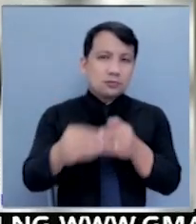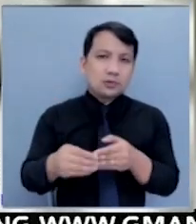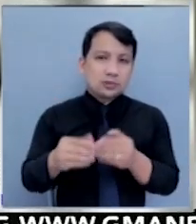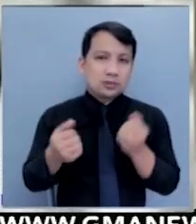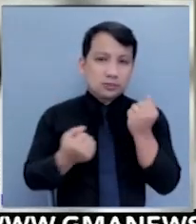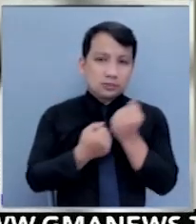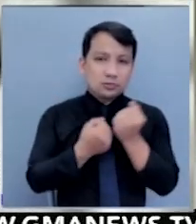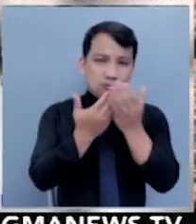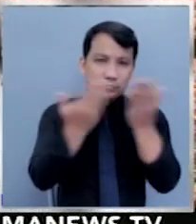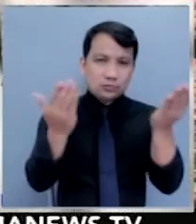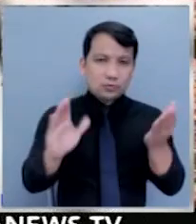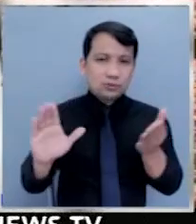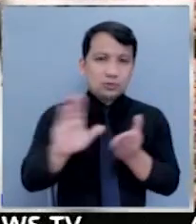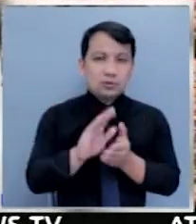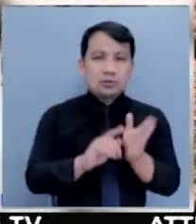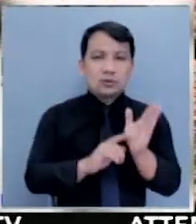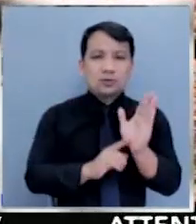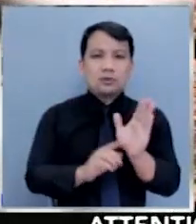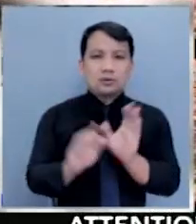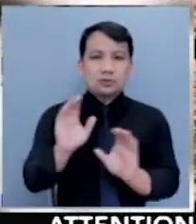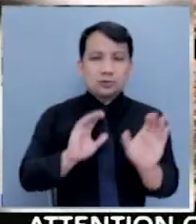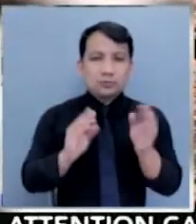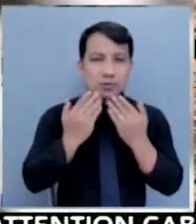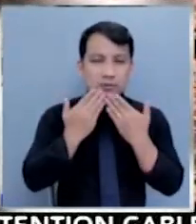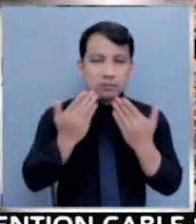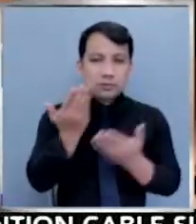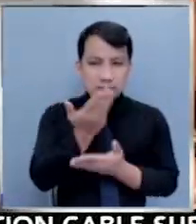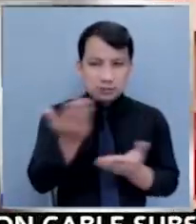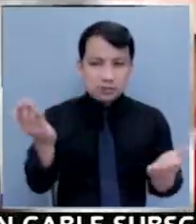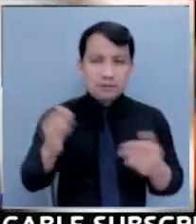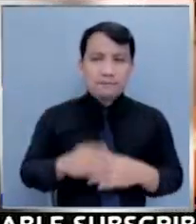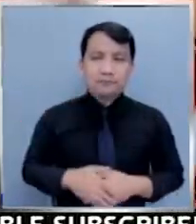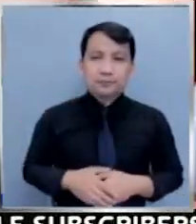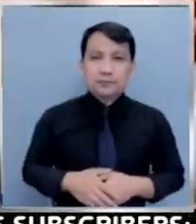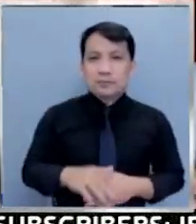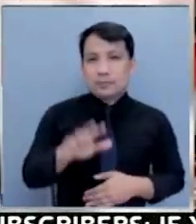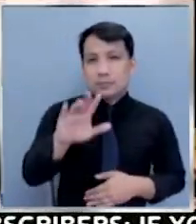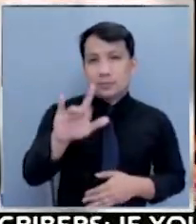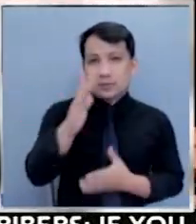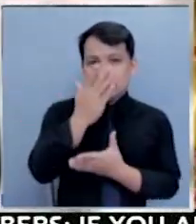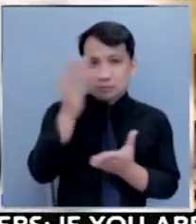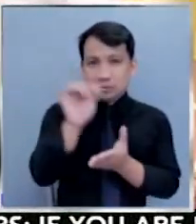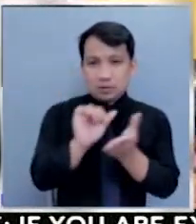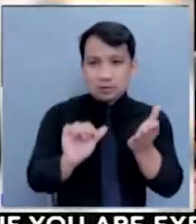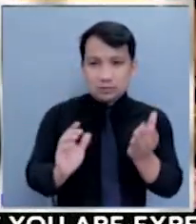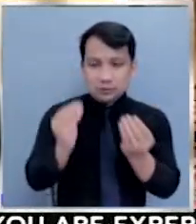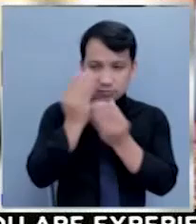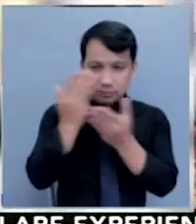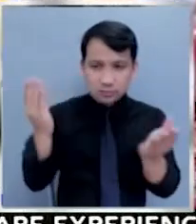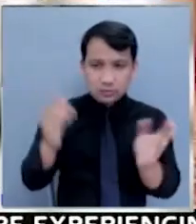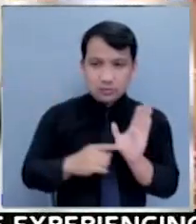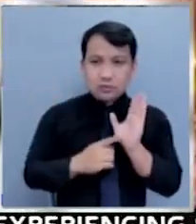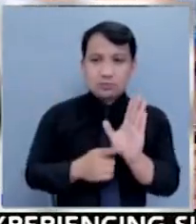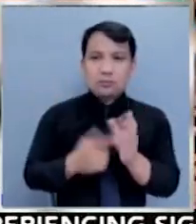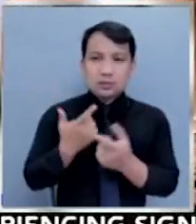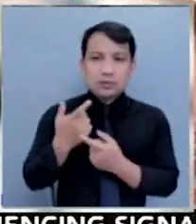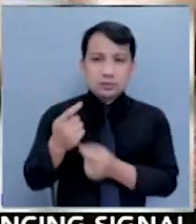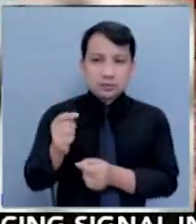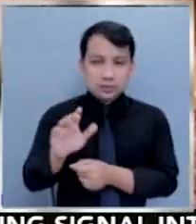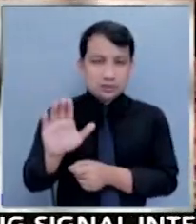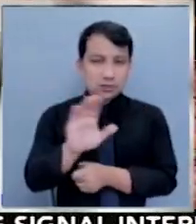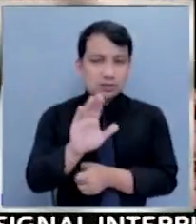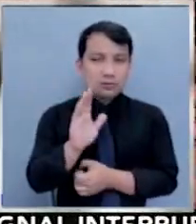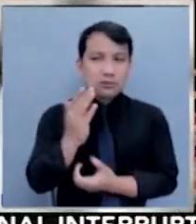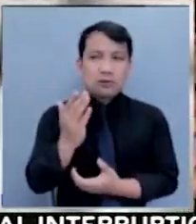inyong showbiz career. Nagpapasalamat ang 25 Sparkle artists sa ibinigay na tiwala ng Kapuso Network para